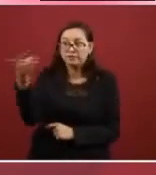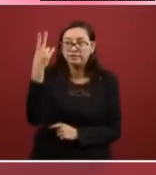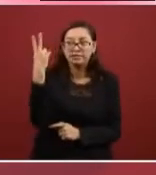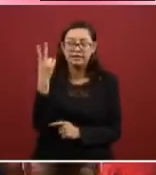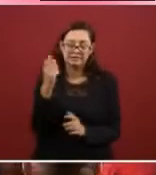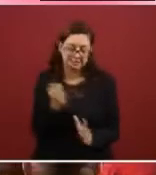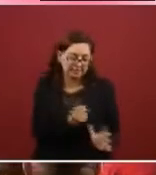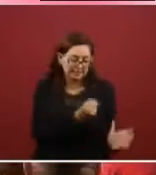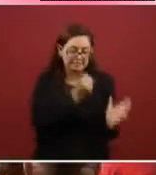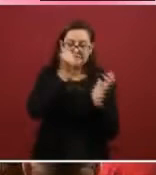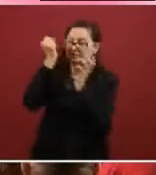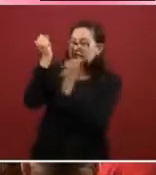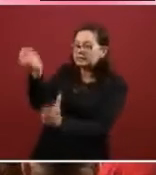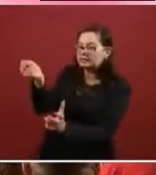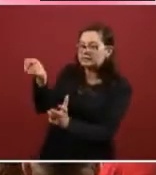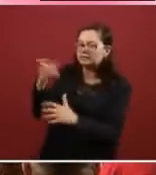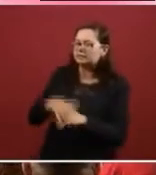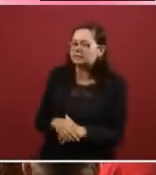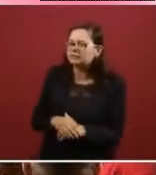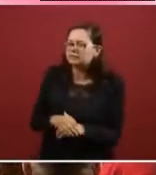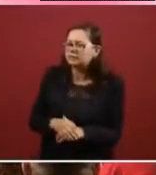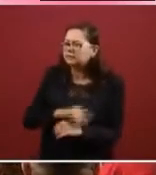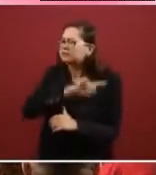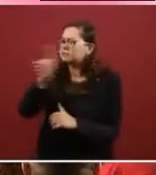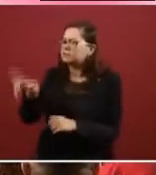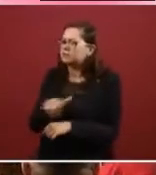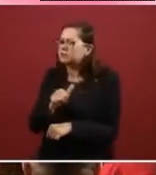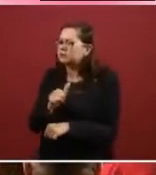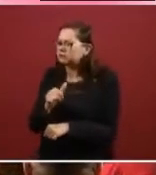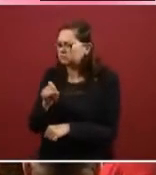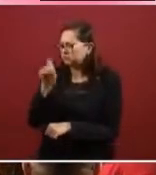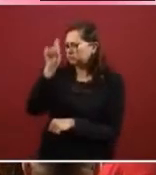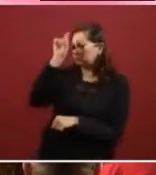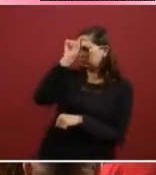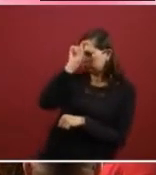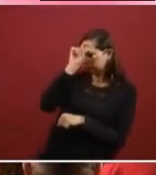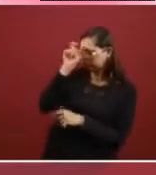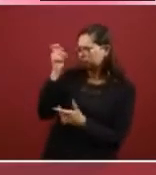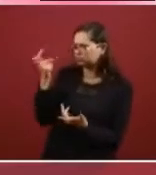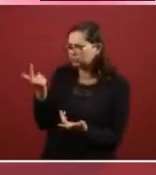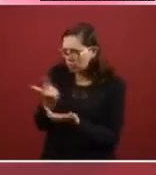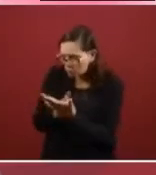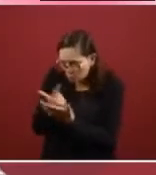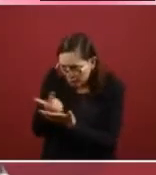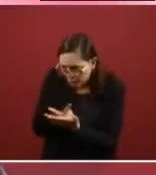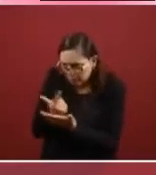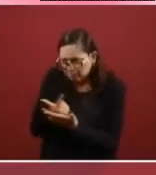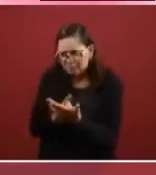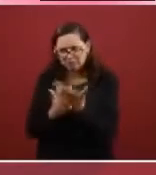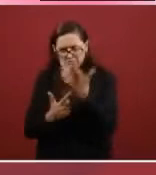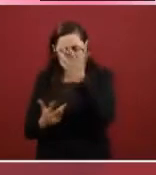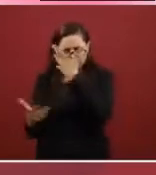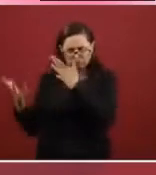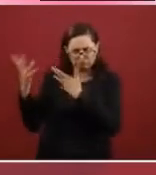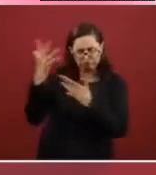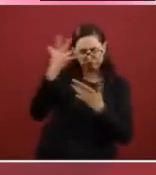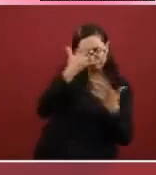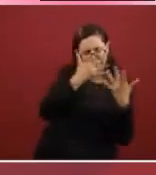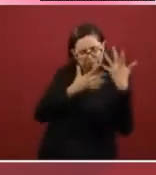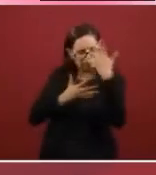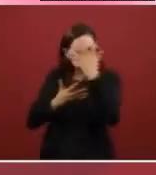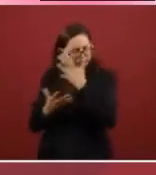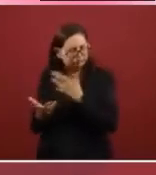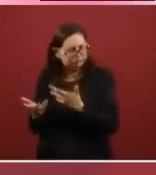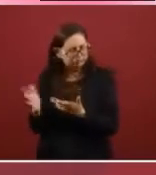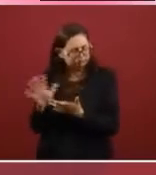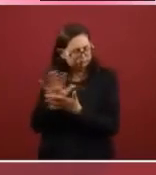some universities y no hay cuentas claras, and there's no clear accounting. Chocolates peso. Nor a big chocolate